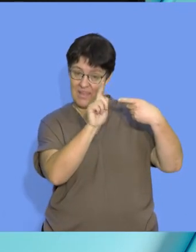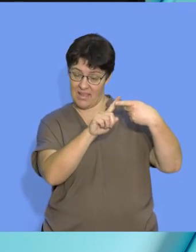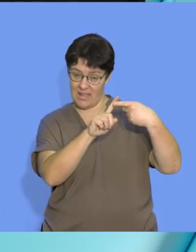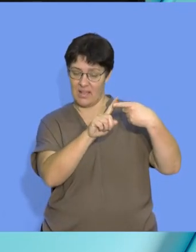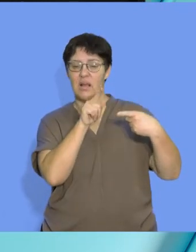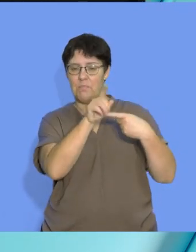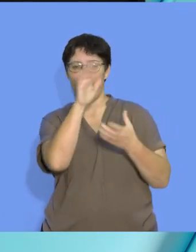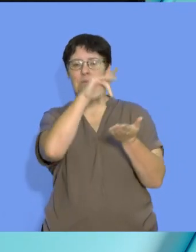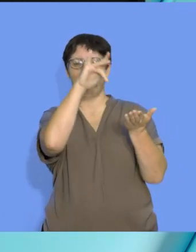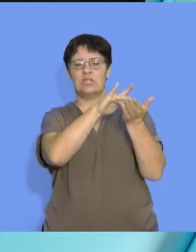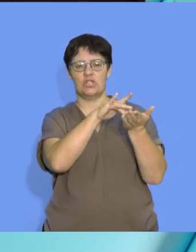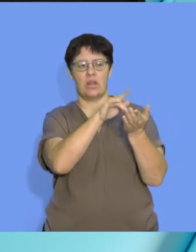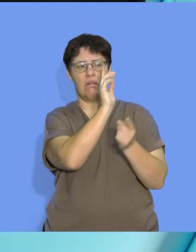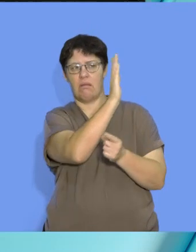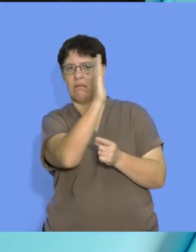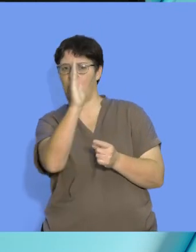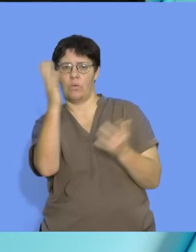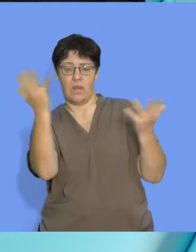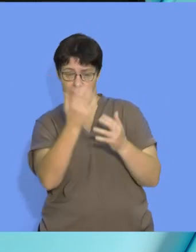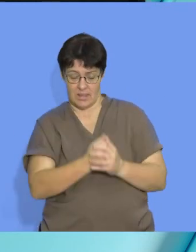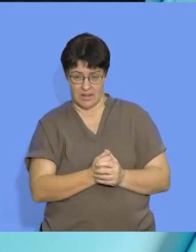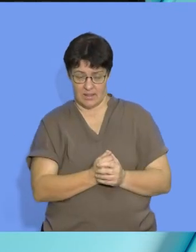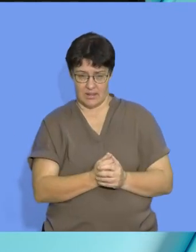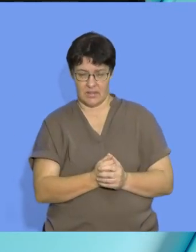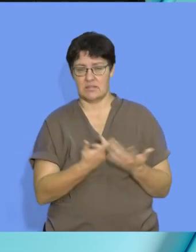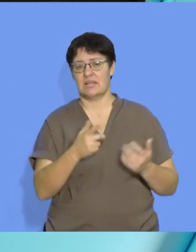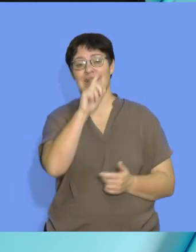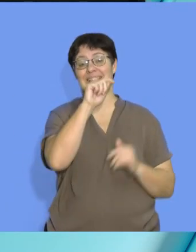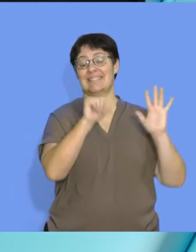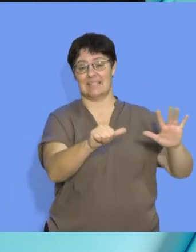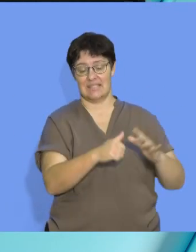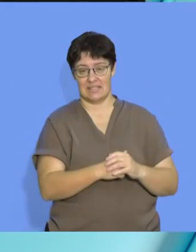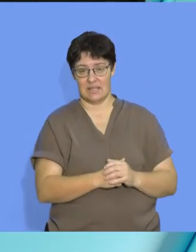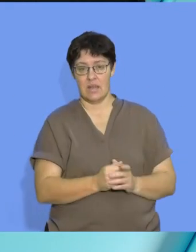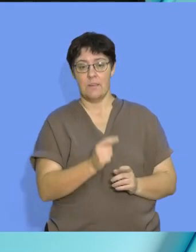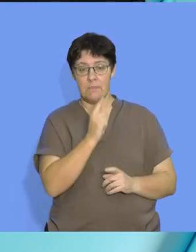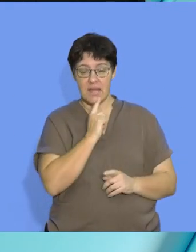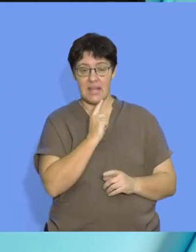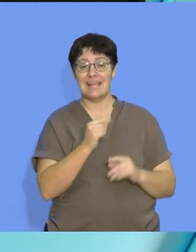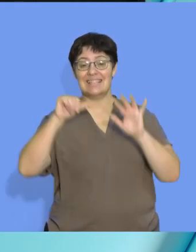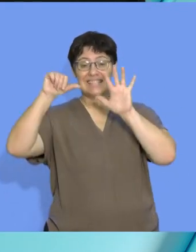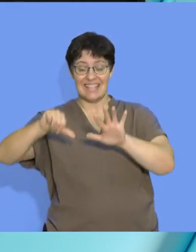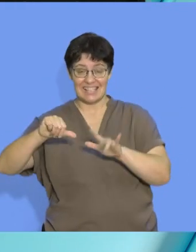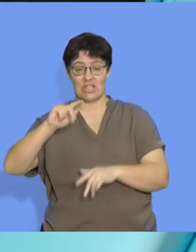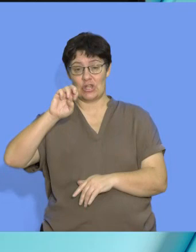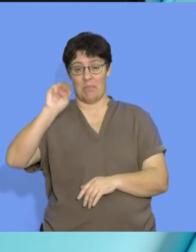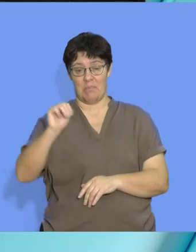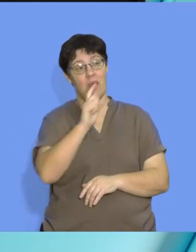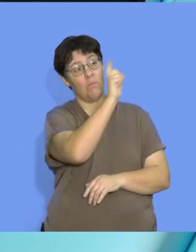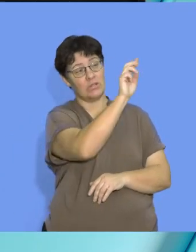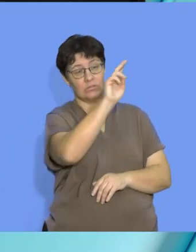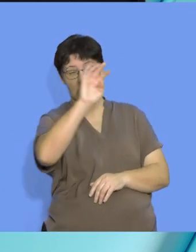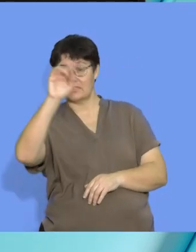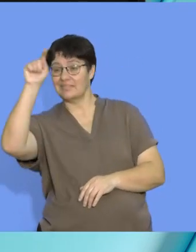the actual position of that term. So if I say T6, that means that is the 6th